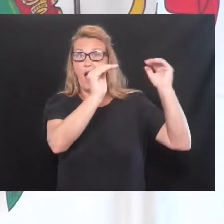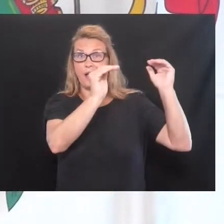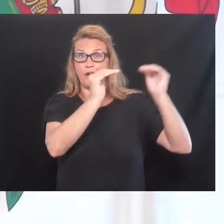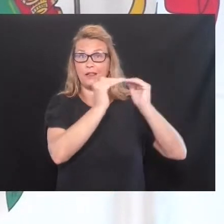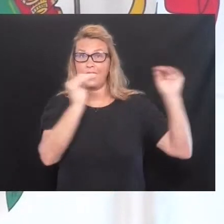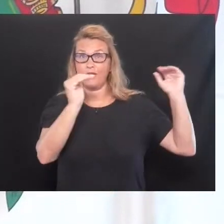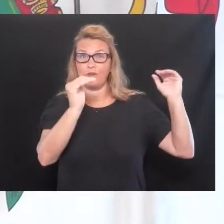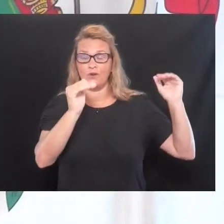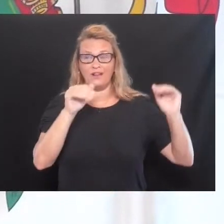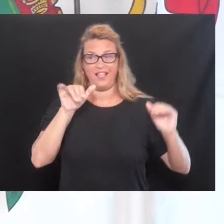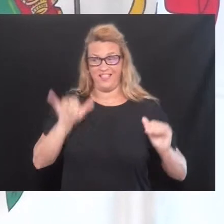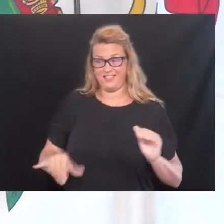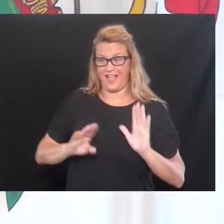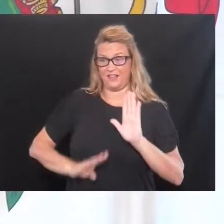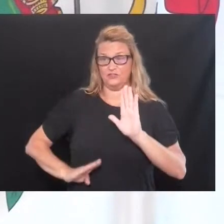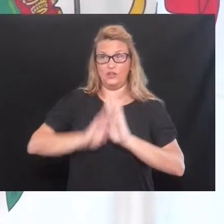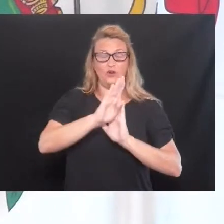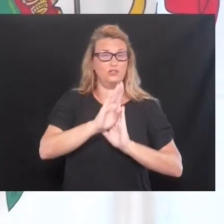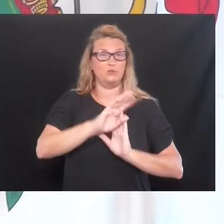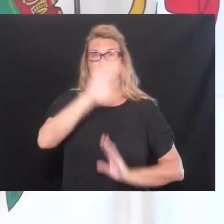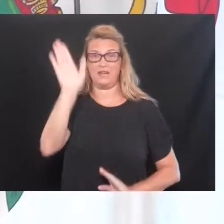this surge would have never happened.